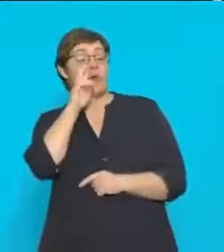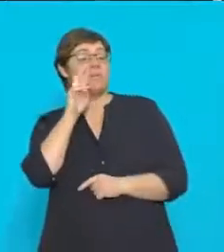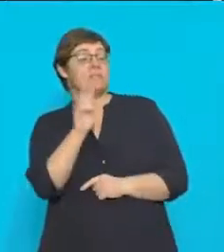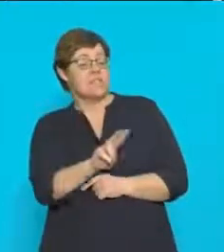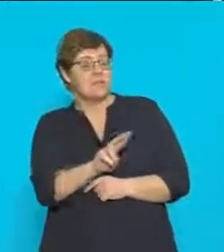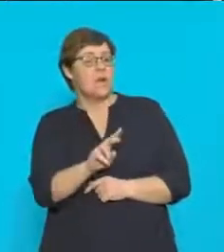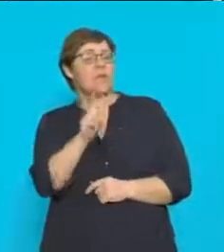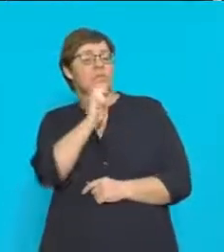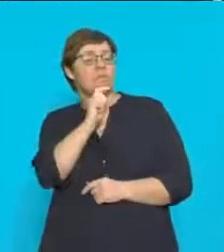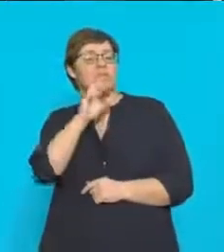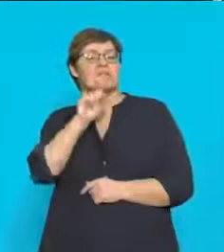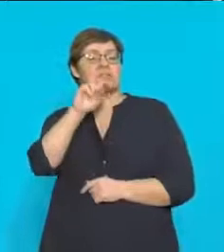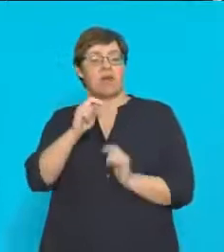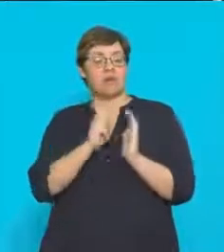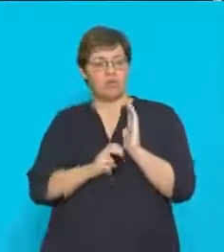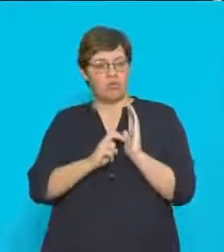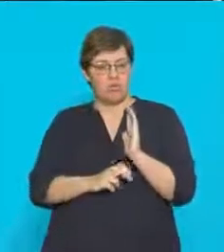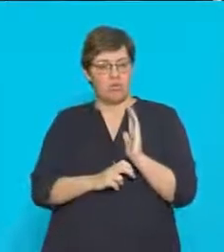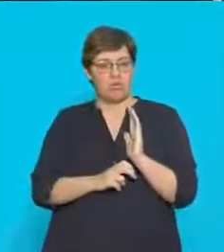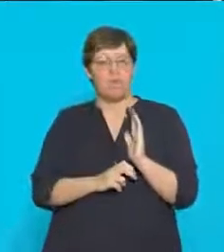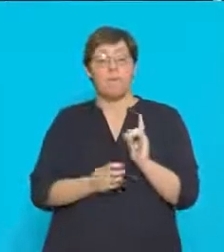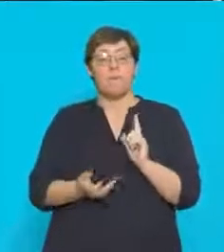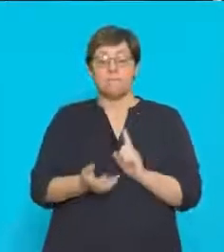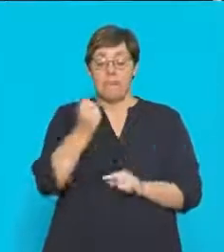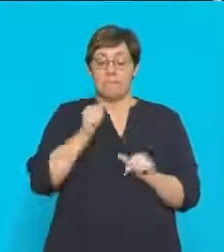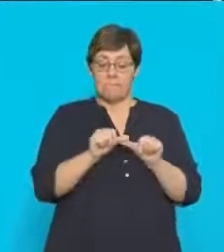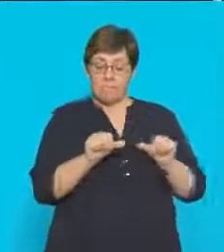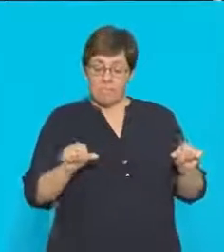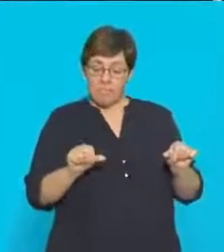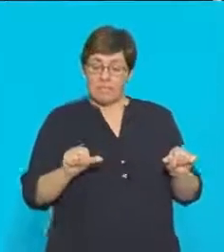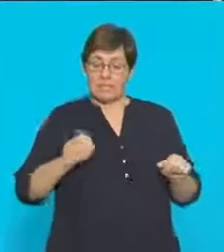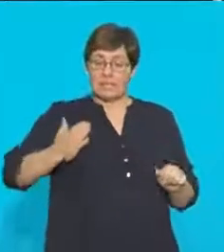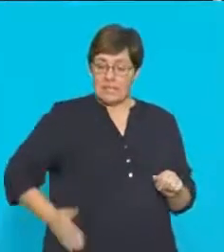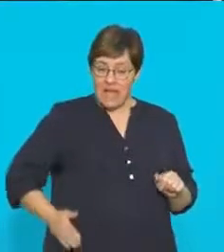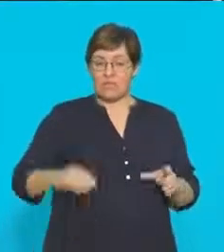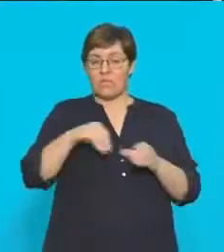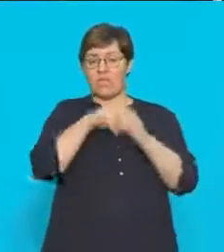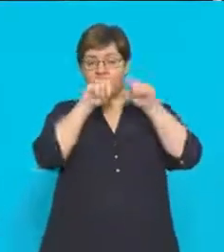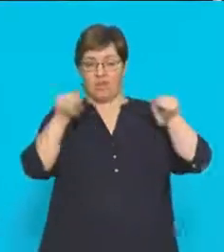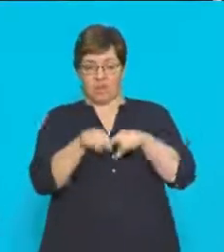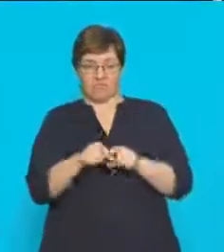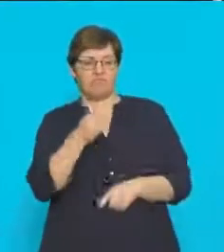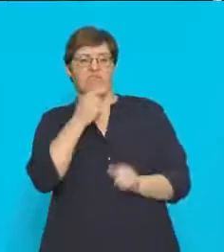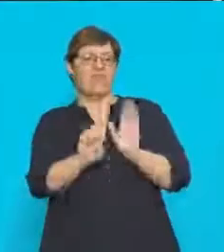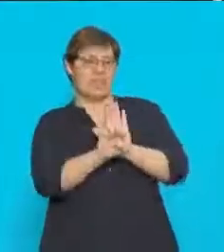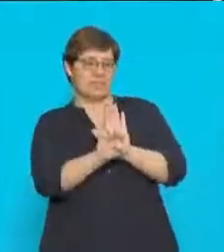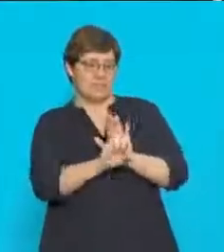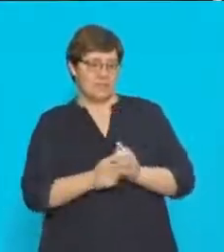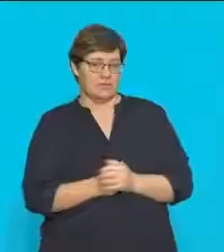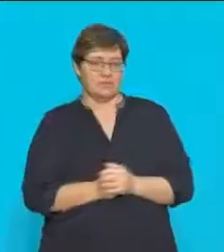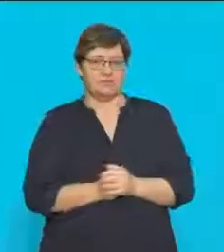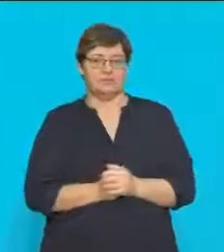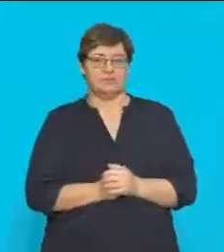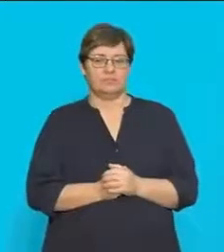to see how we can use the sine rule to find the length of a side in a triangle. Let's go to an example.